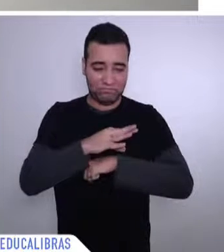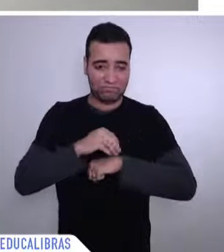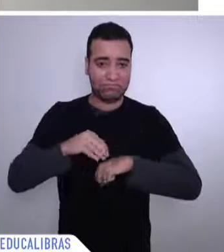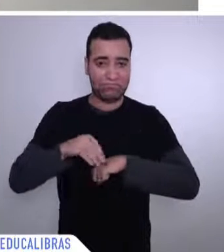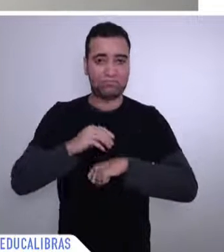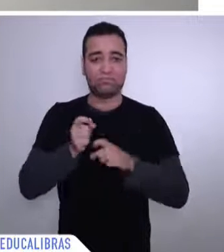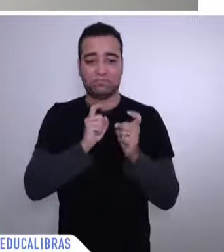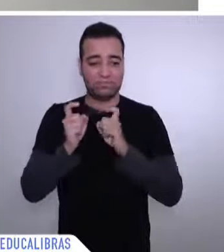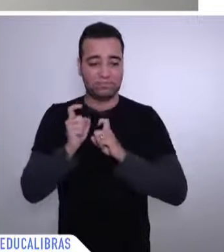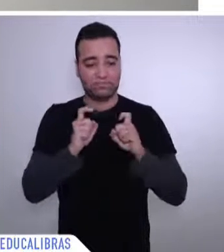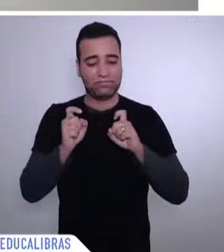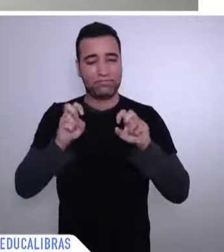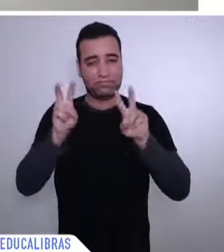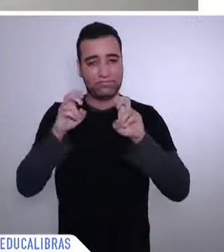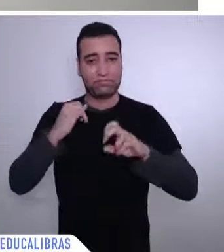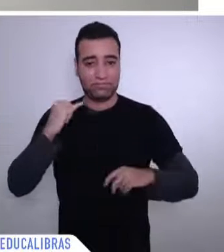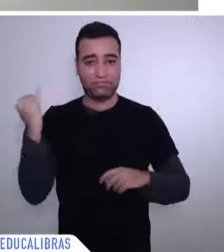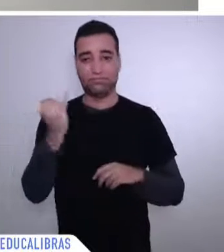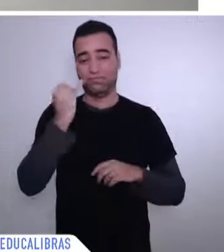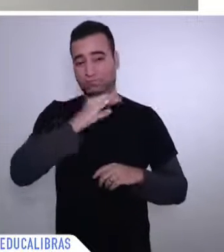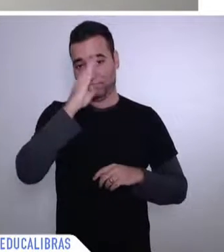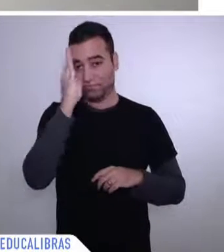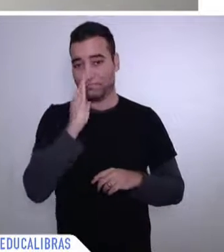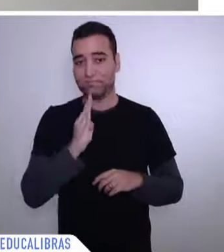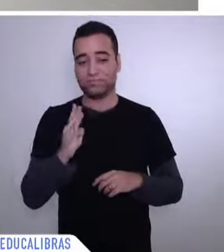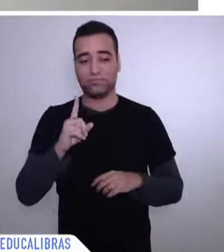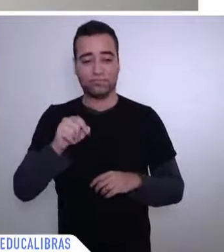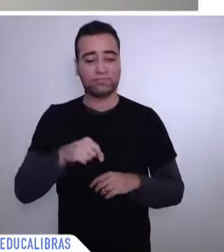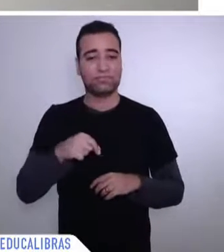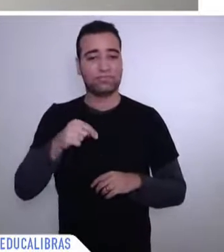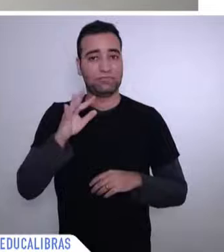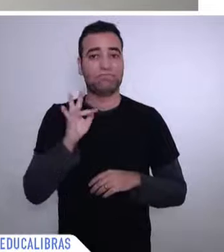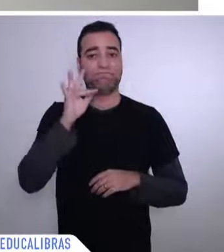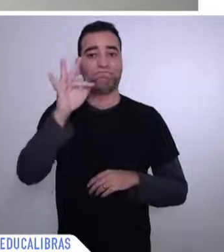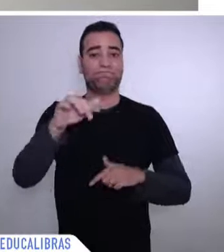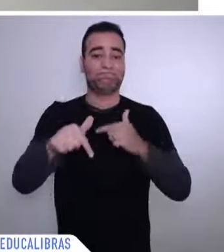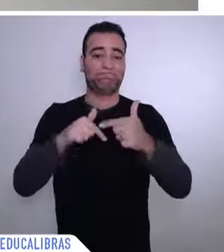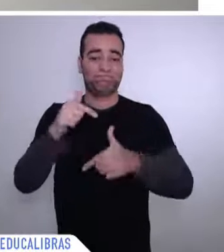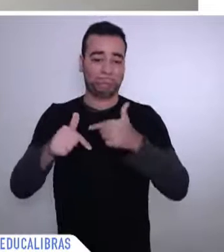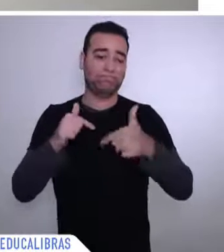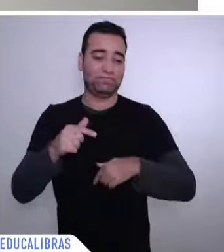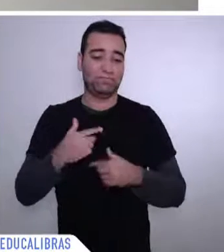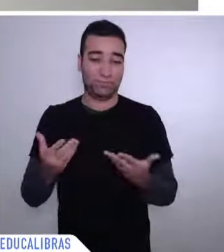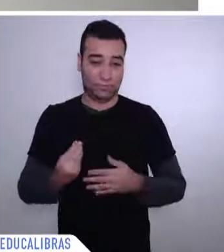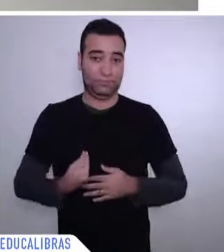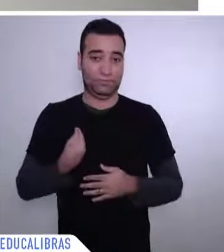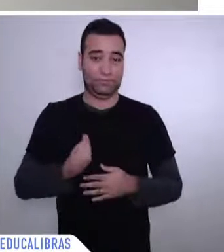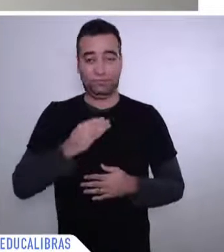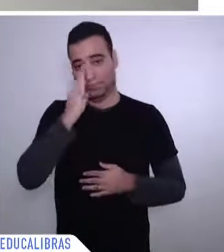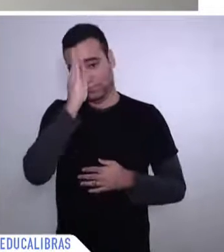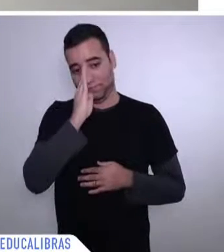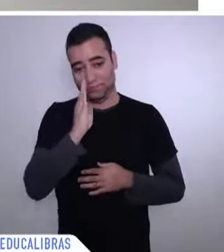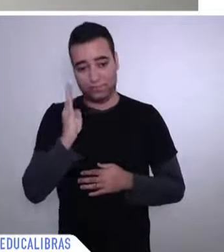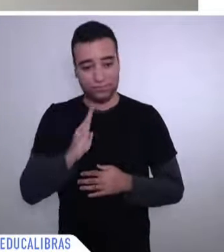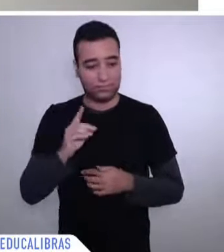We are not receiving the original sound in Portuguese. We are not getting the